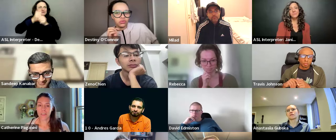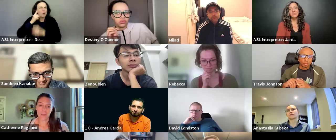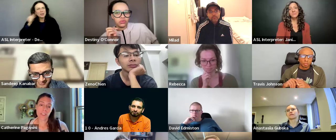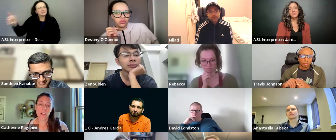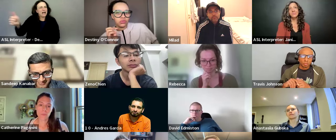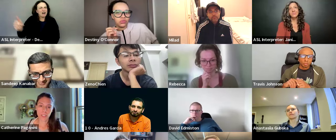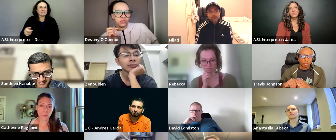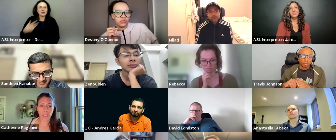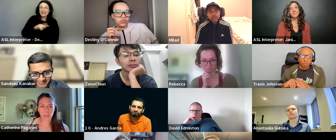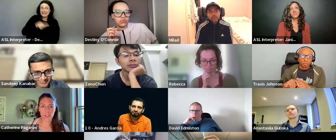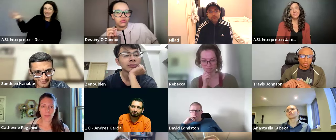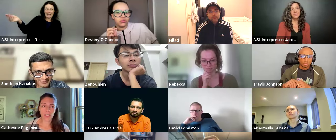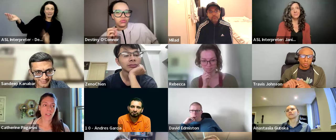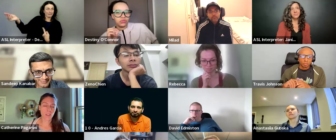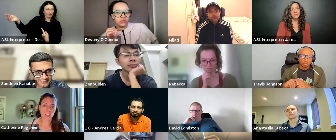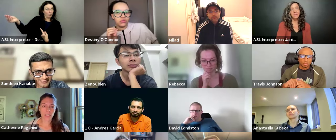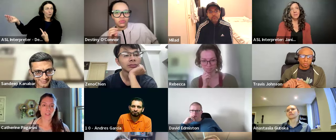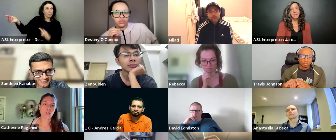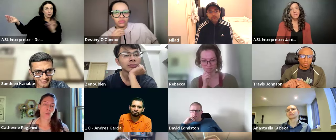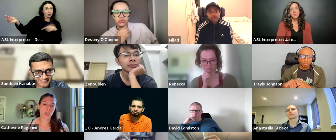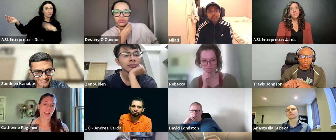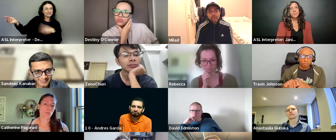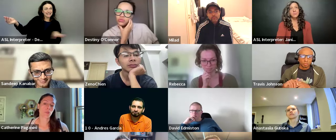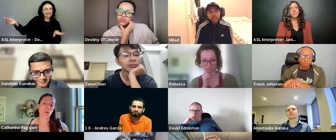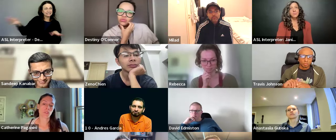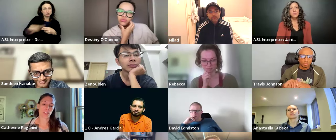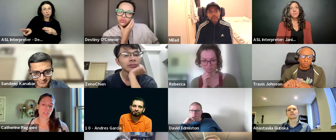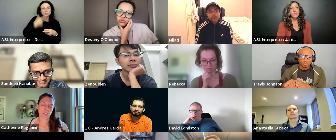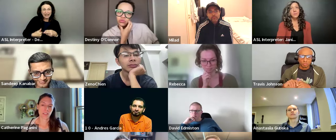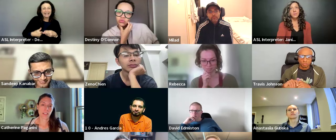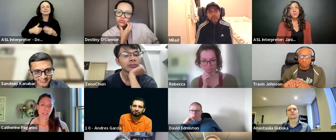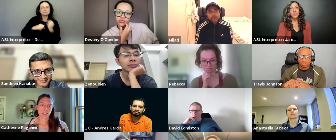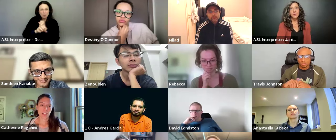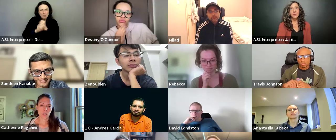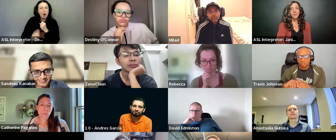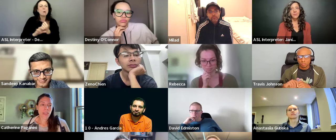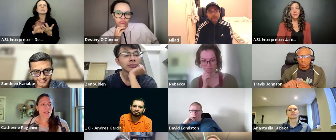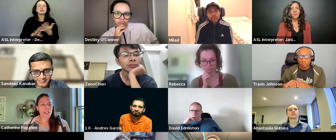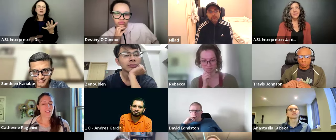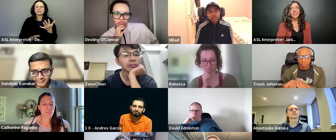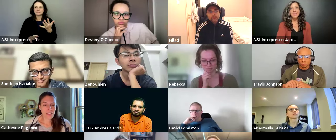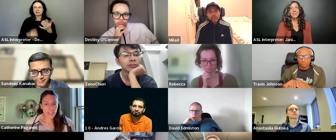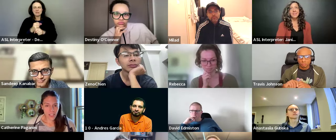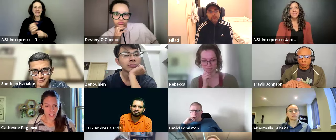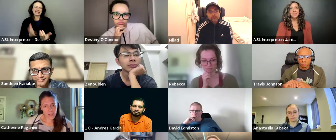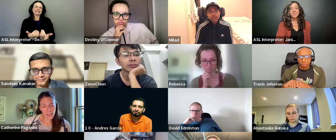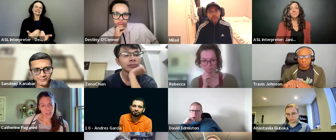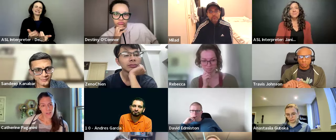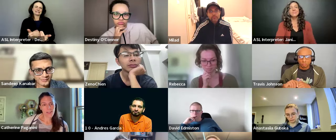all that stuff themselves. But if we create something that looks nice, it's short and kind of promotes this, we make it as if it